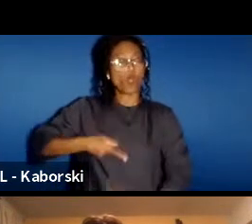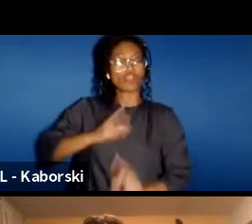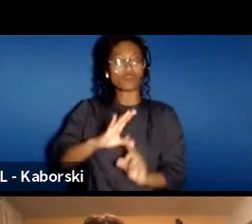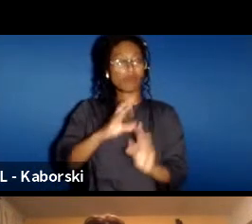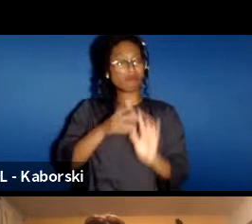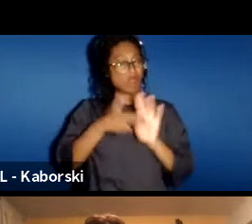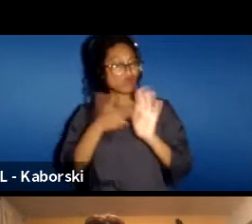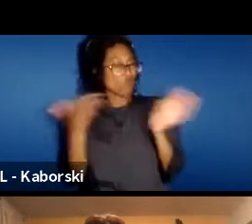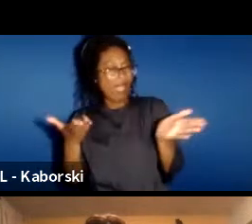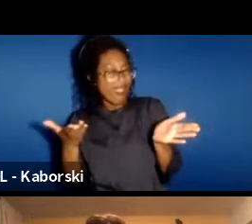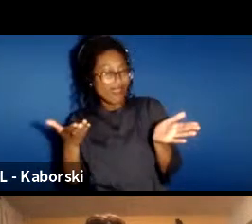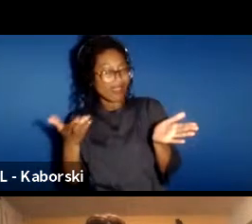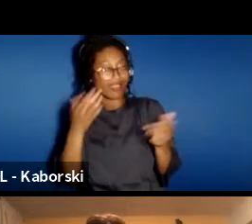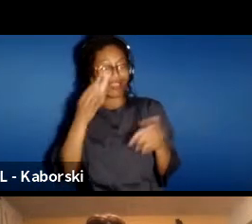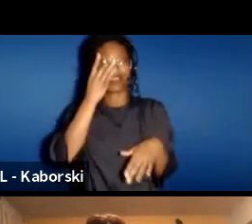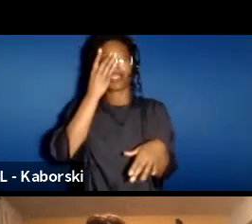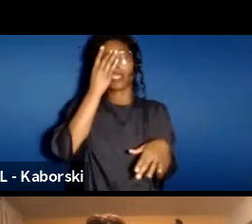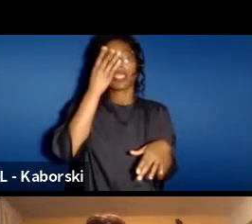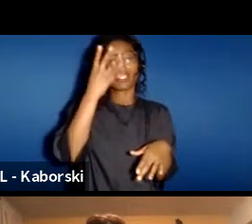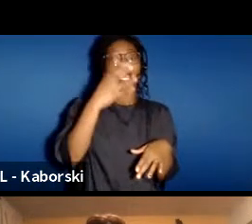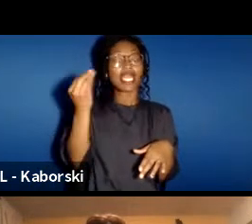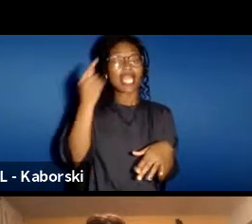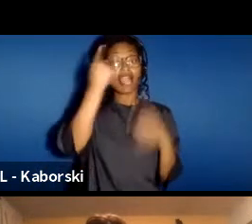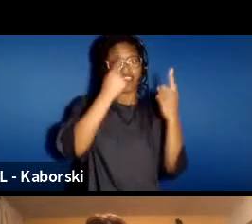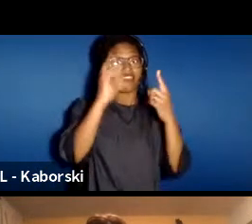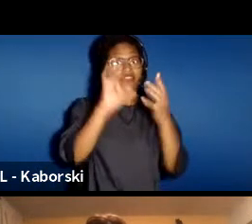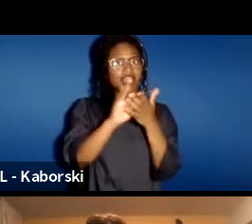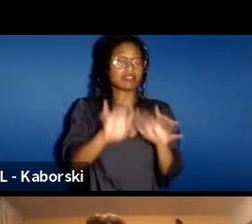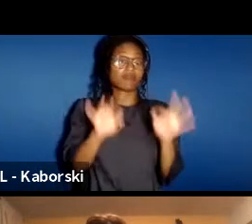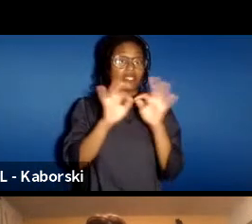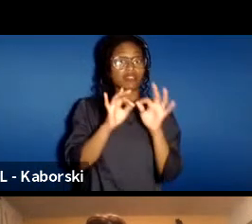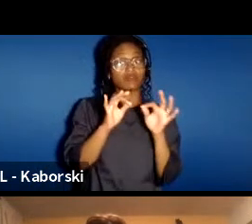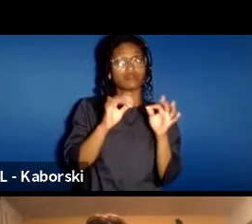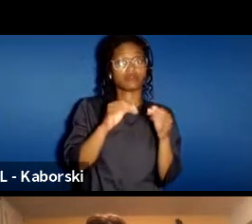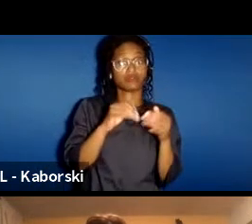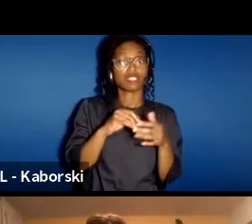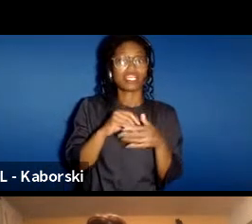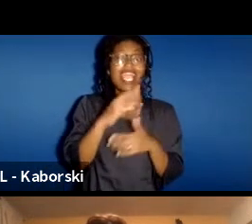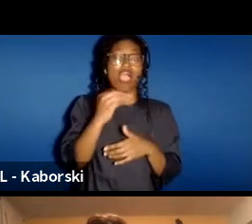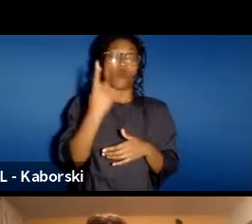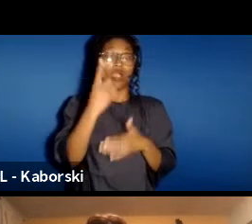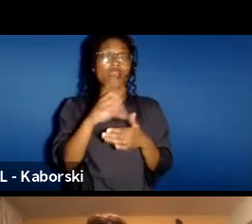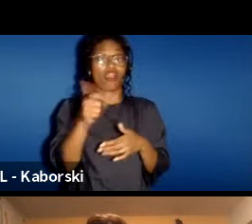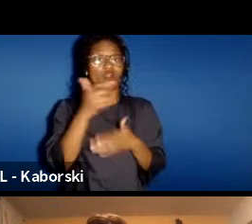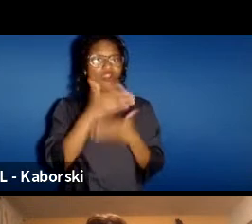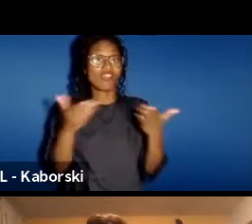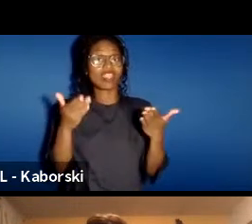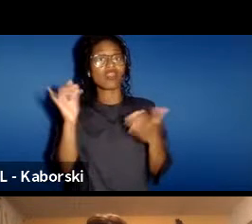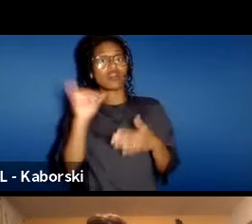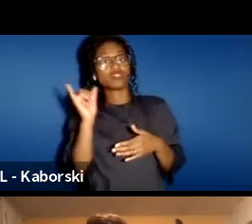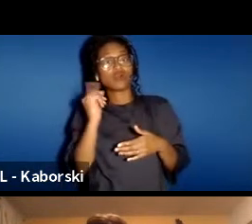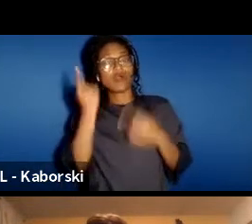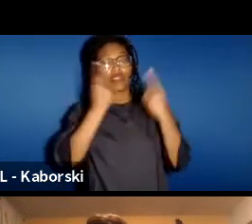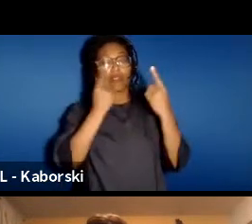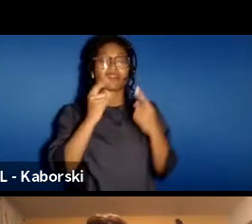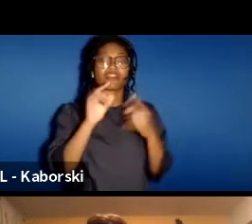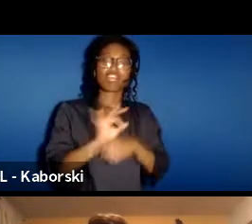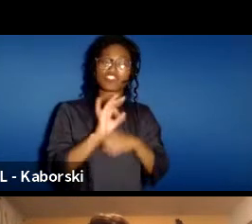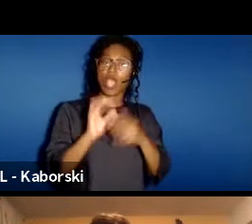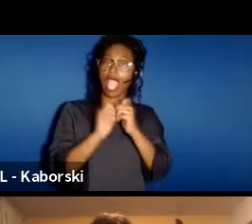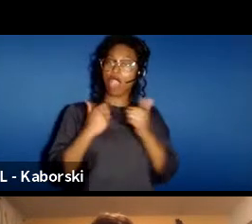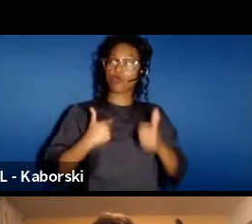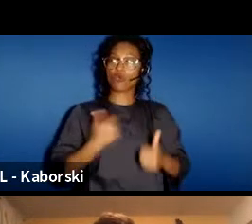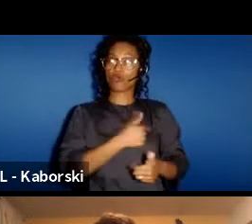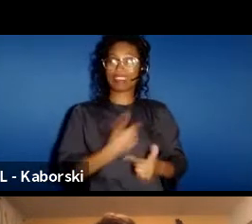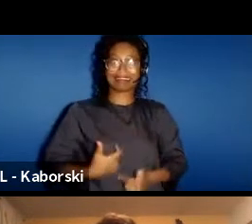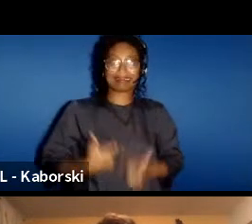mean, I think that's something that is very relevant. You know, one of the things I also think about is sort of like the functionality of how we exist today.